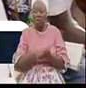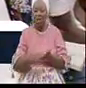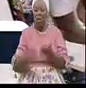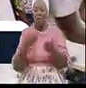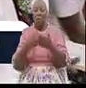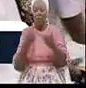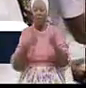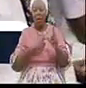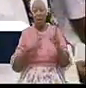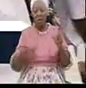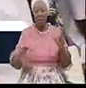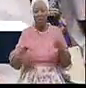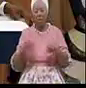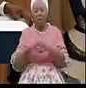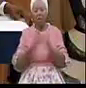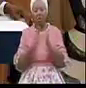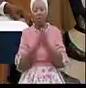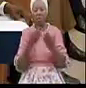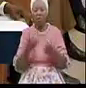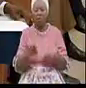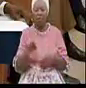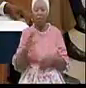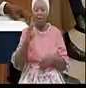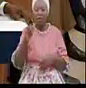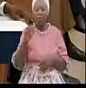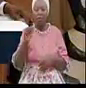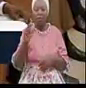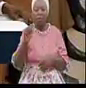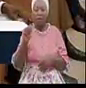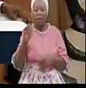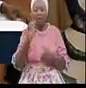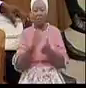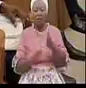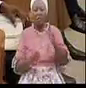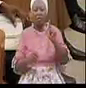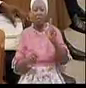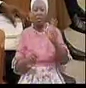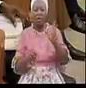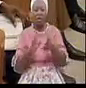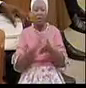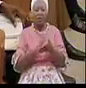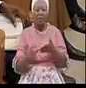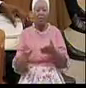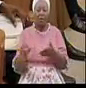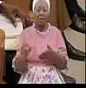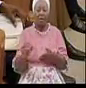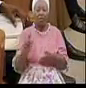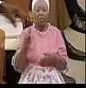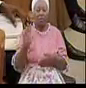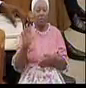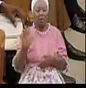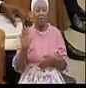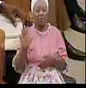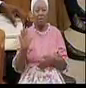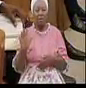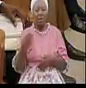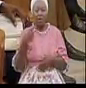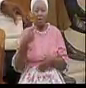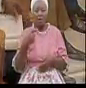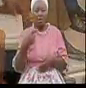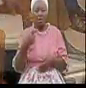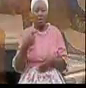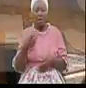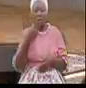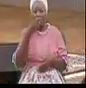before the Lord. In Matthew chapter 23, We're reading from verse 25. It says, woe